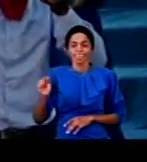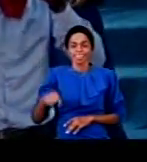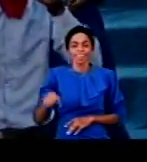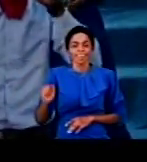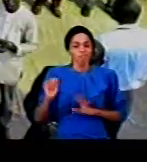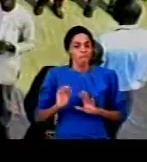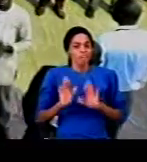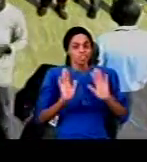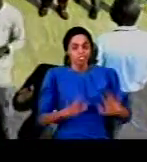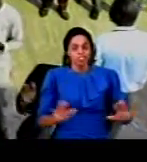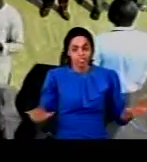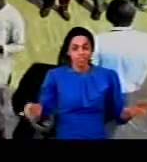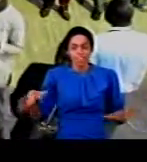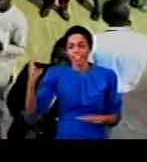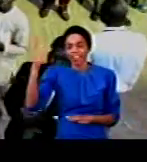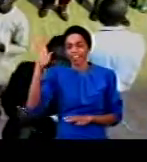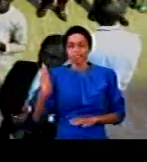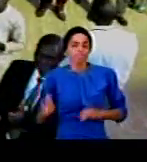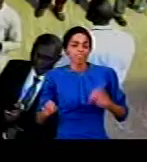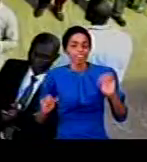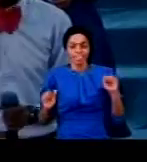Children of God.